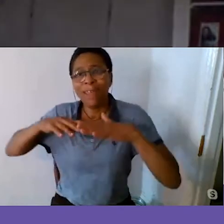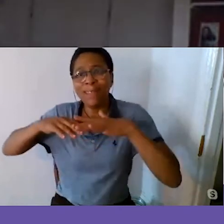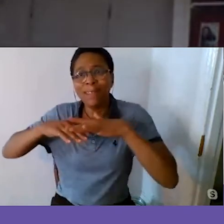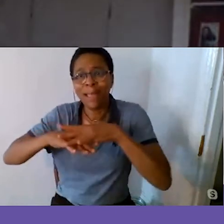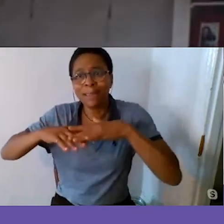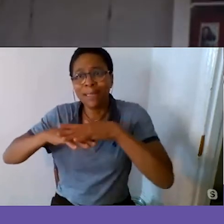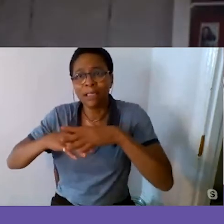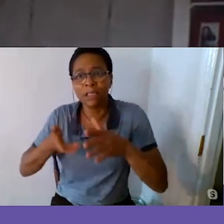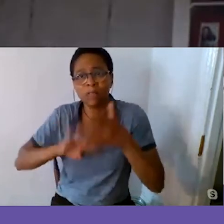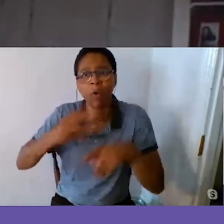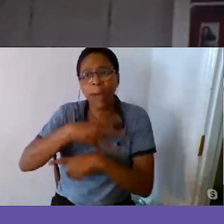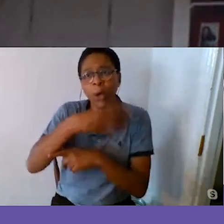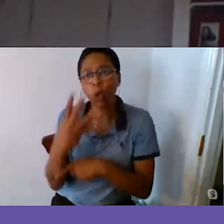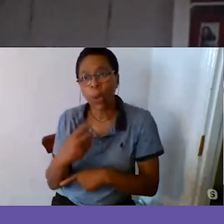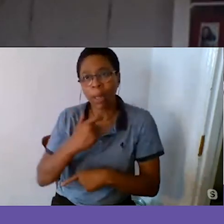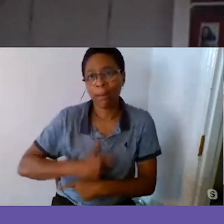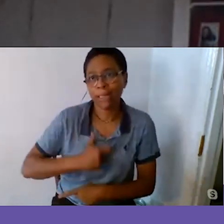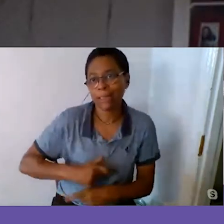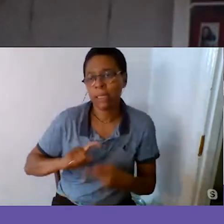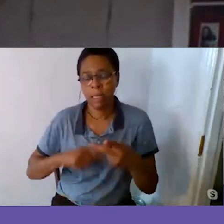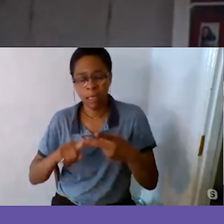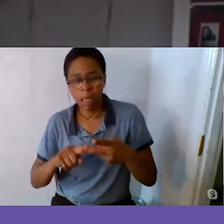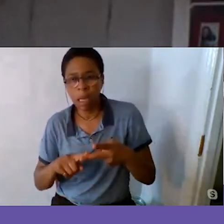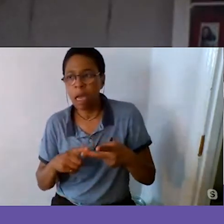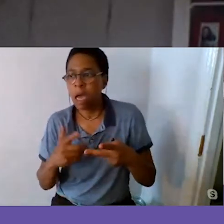like queer identity, and also like